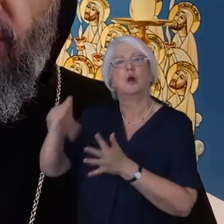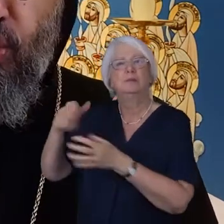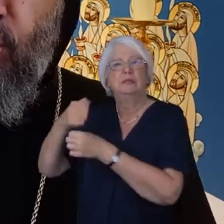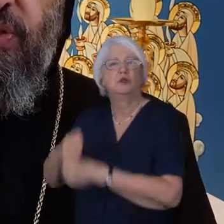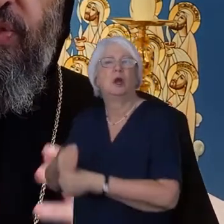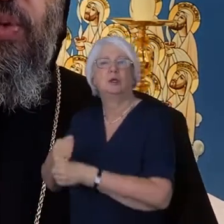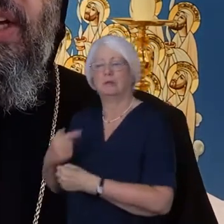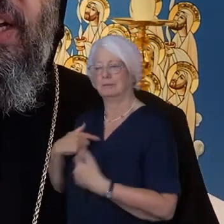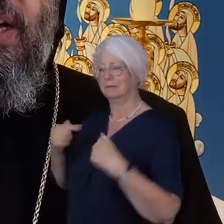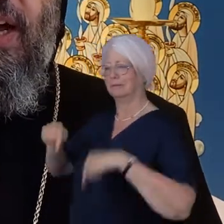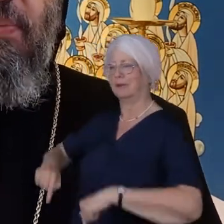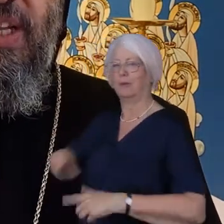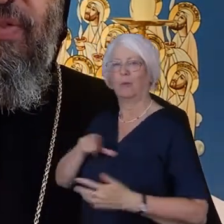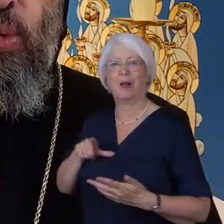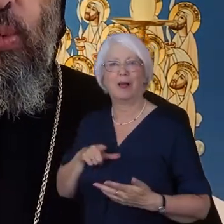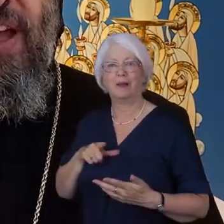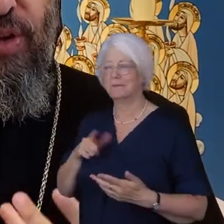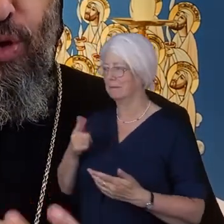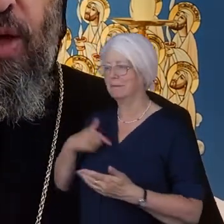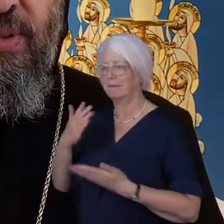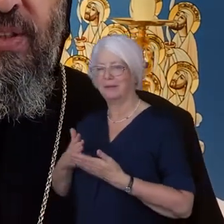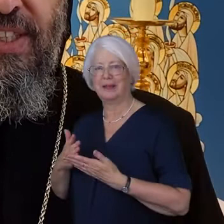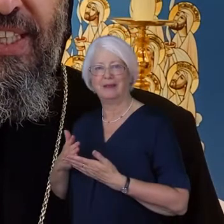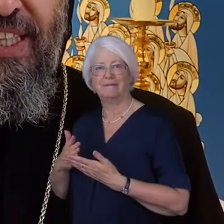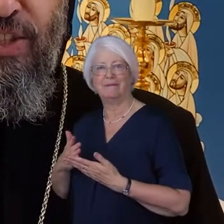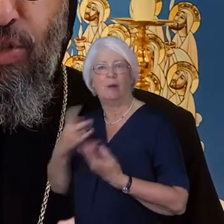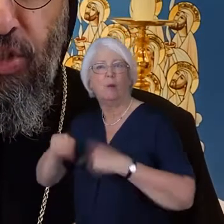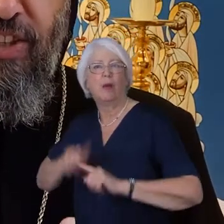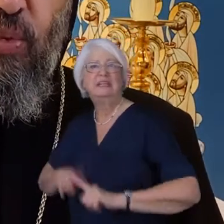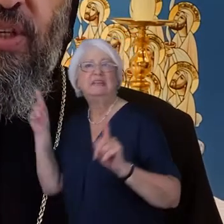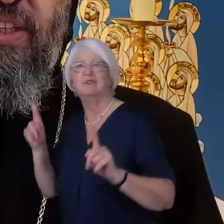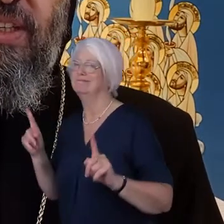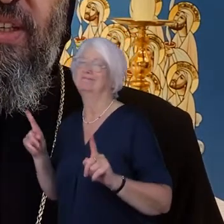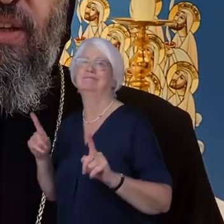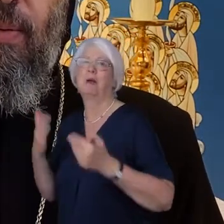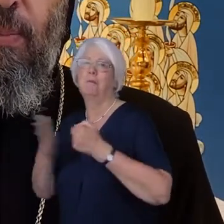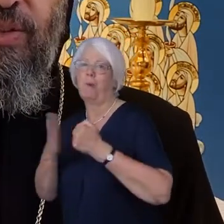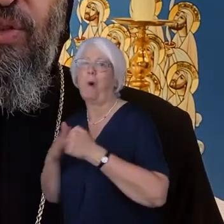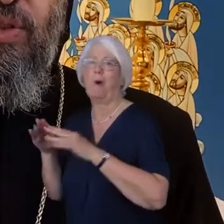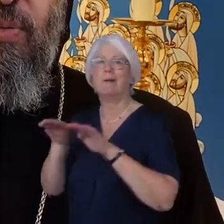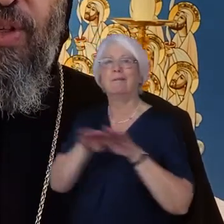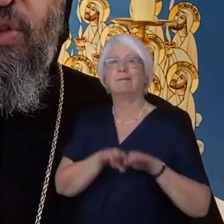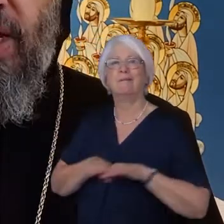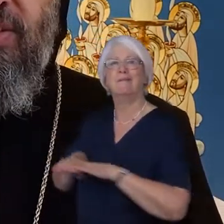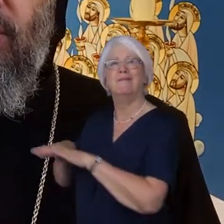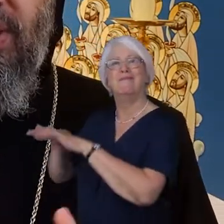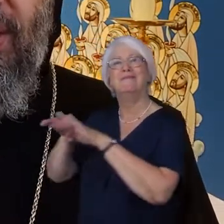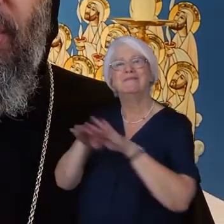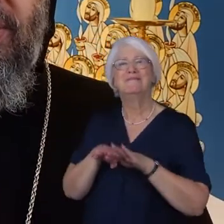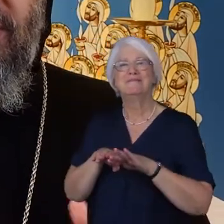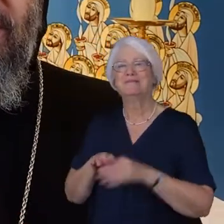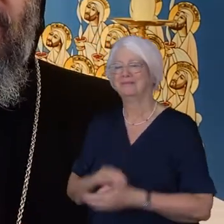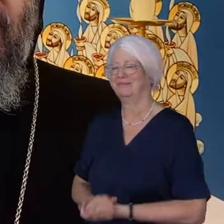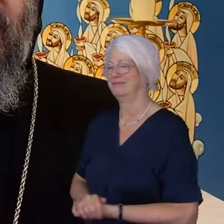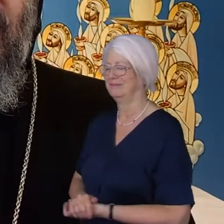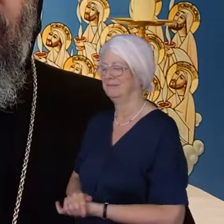you, if not all of you, I believe that what we have in common is genuinely much, much greater than what separates